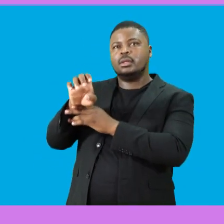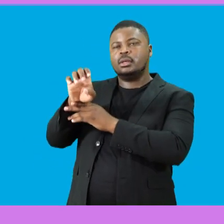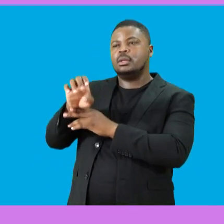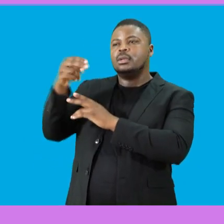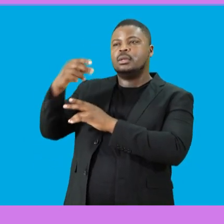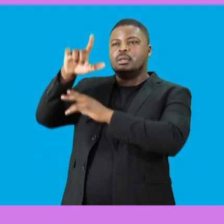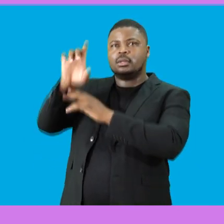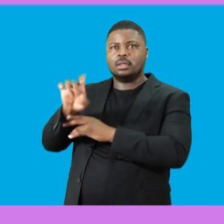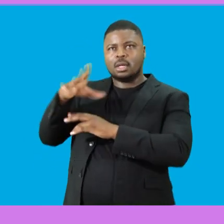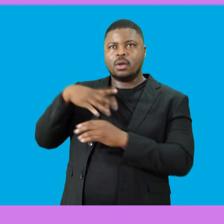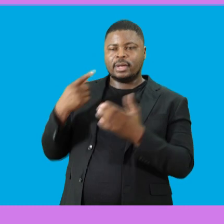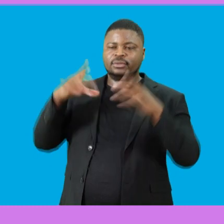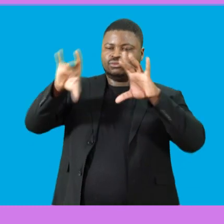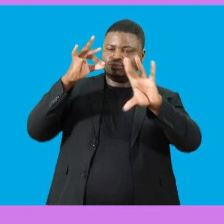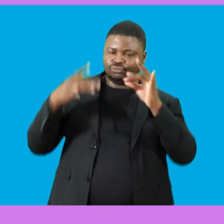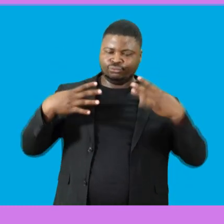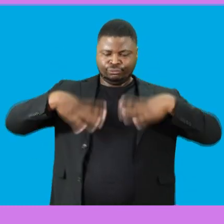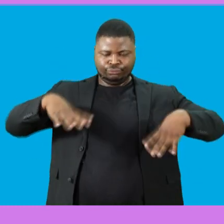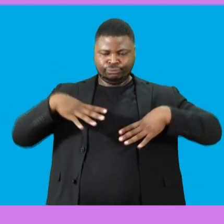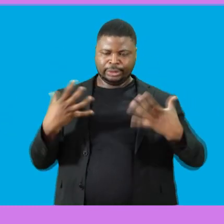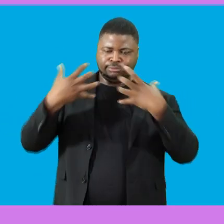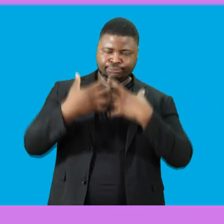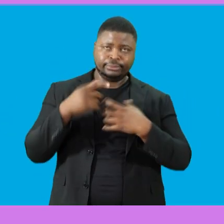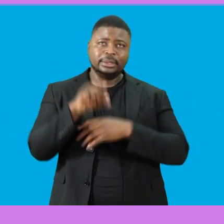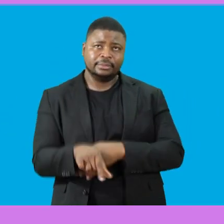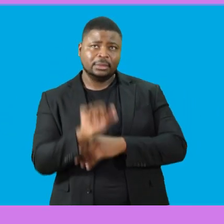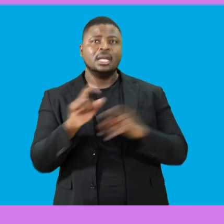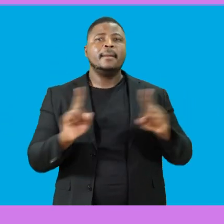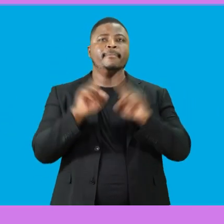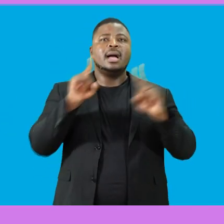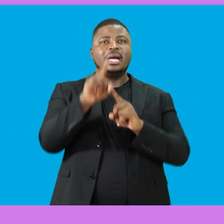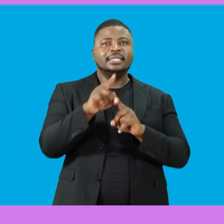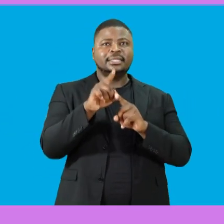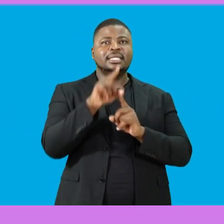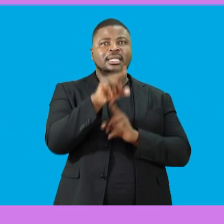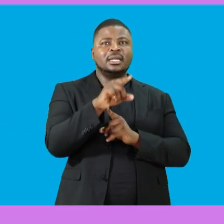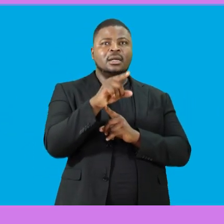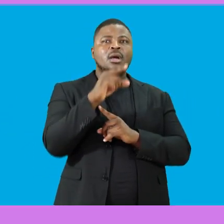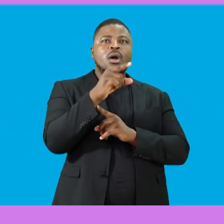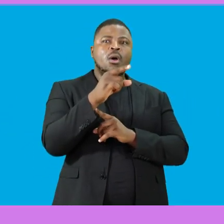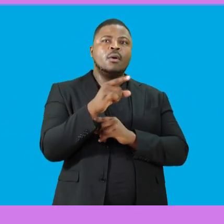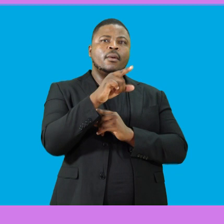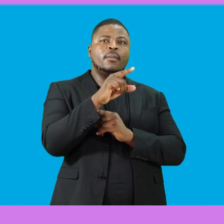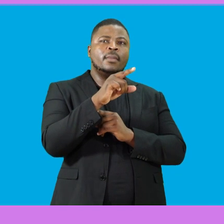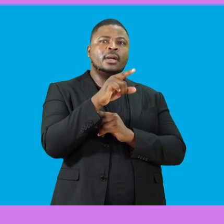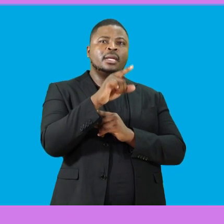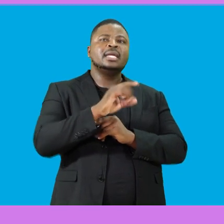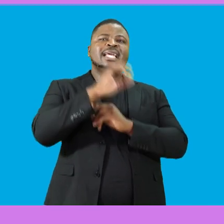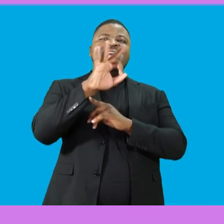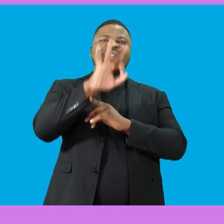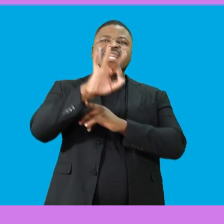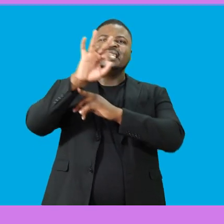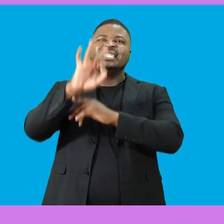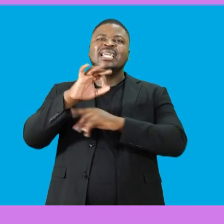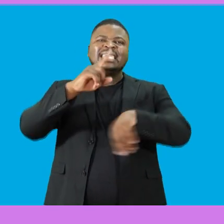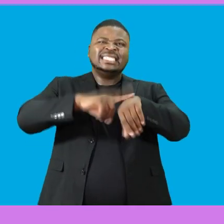for the day. She analyzes the graph given alongside. At what time was the temperature at 36 degrees Celsius? We go to